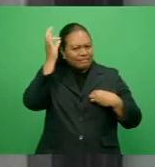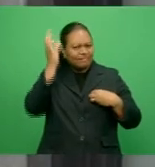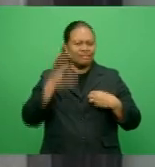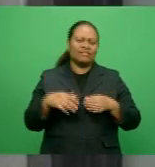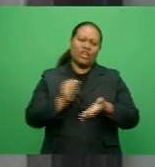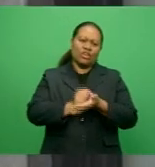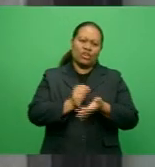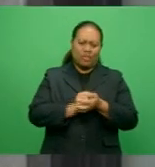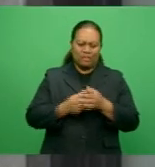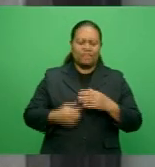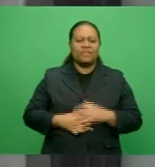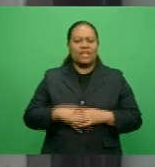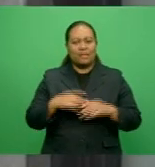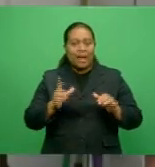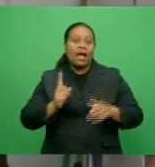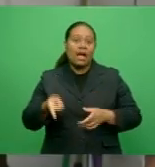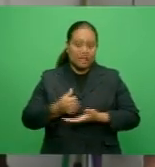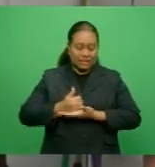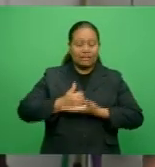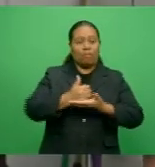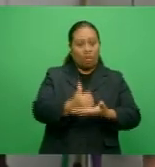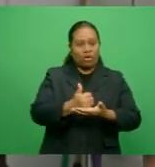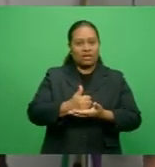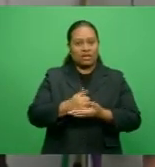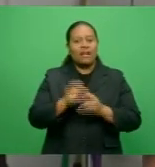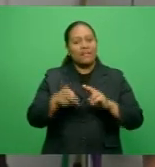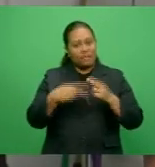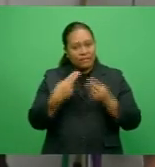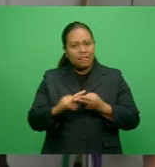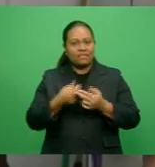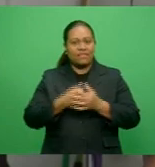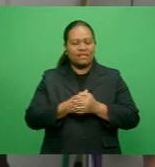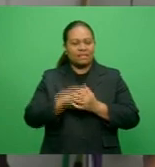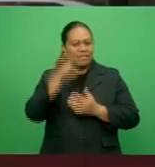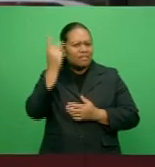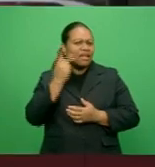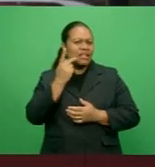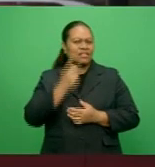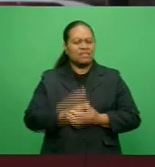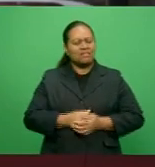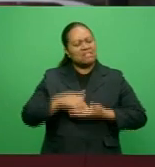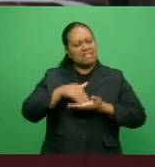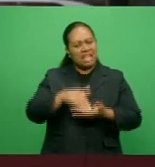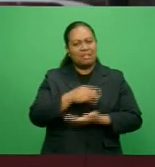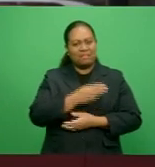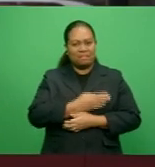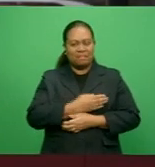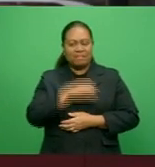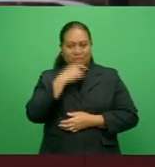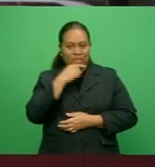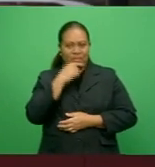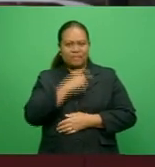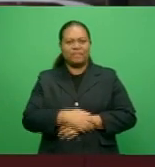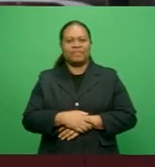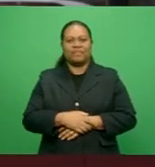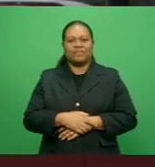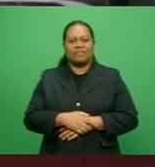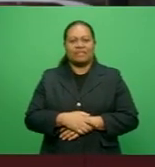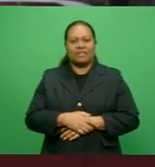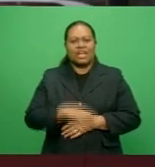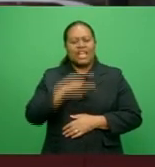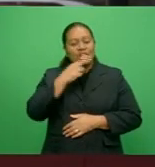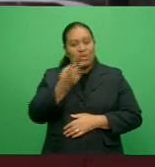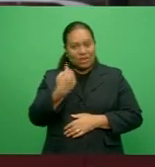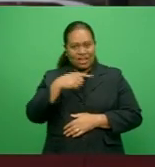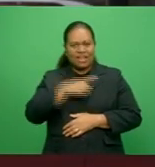but the support from his parents and friends have been crucial. It came to a point that he told us that he